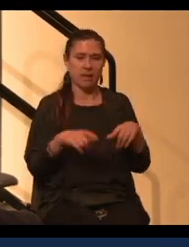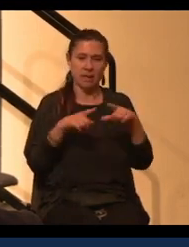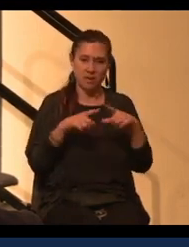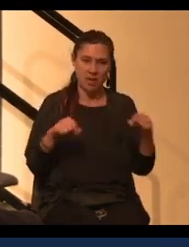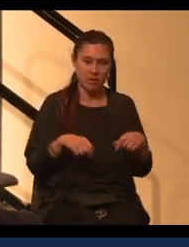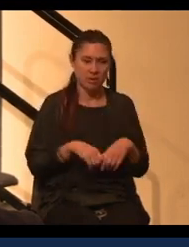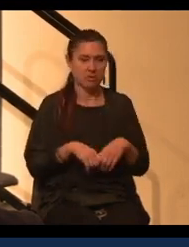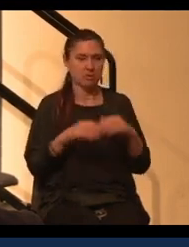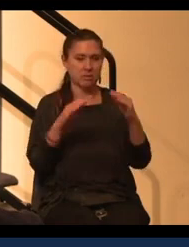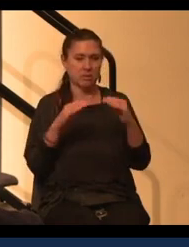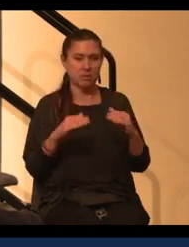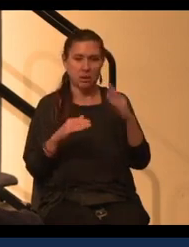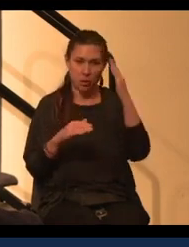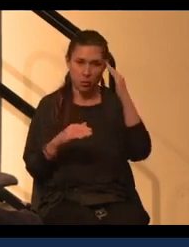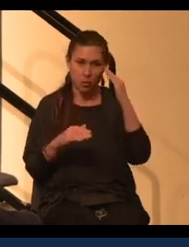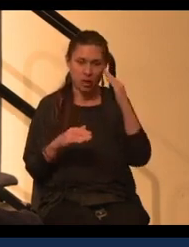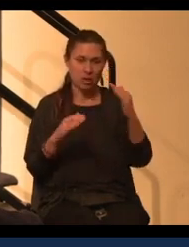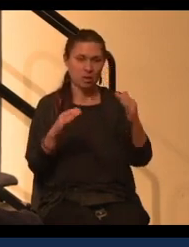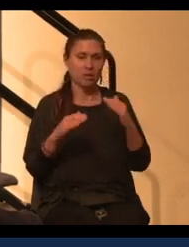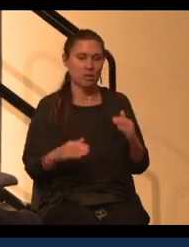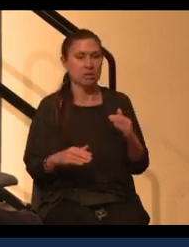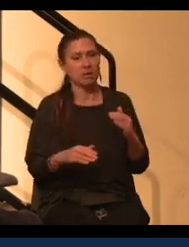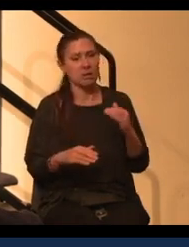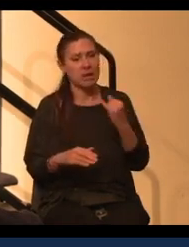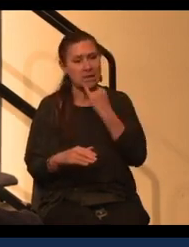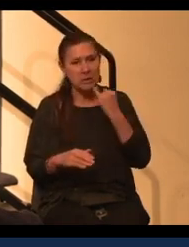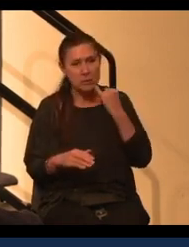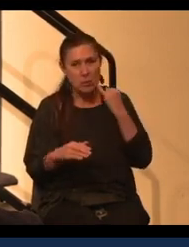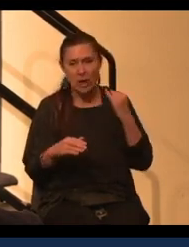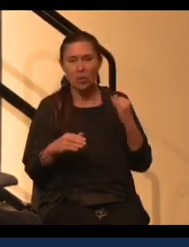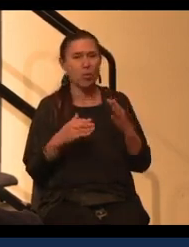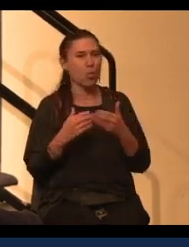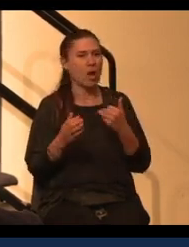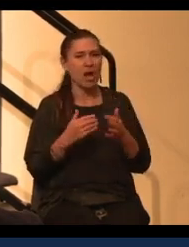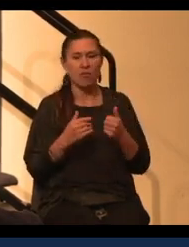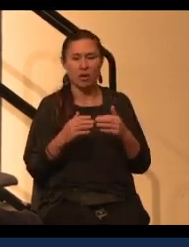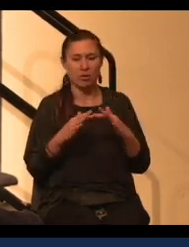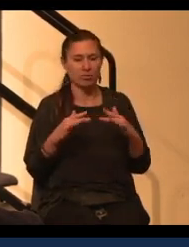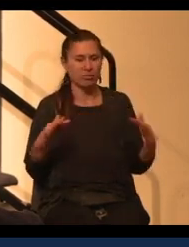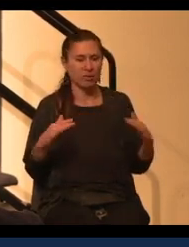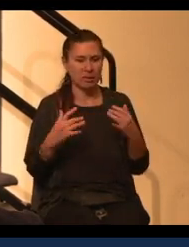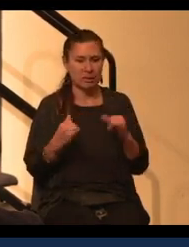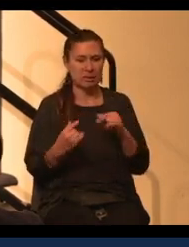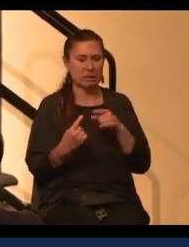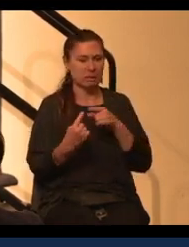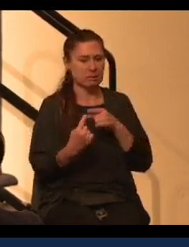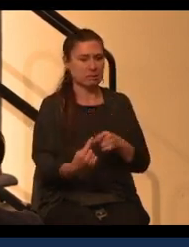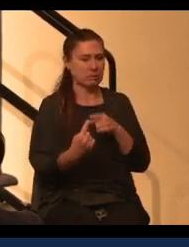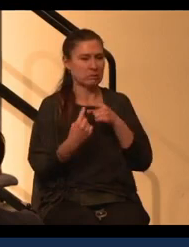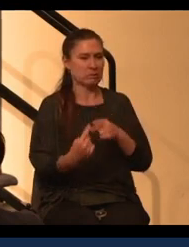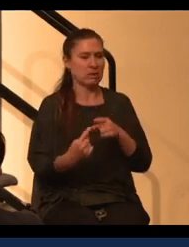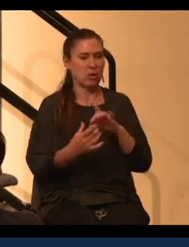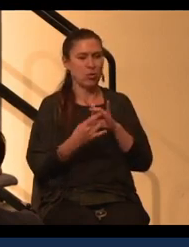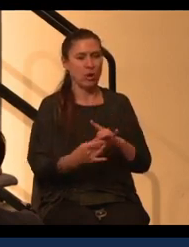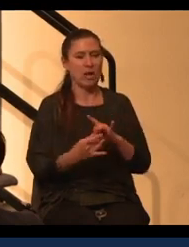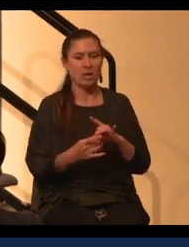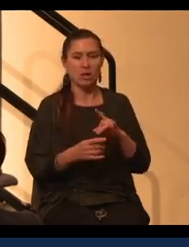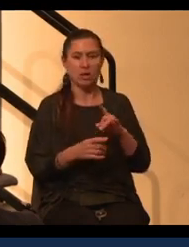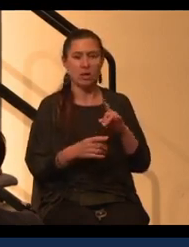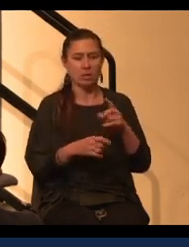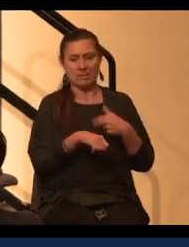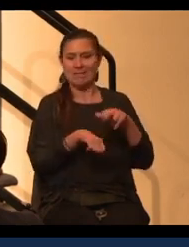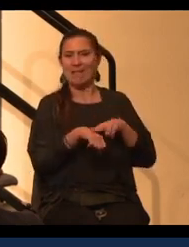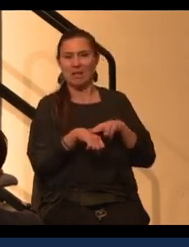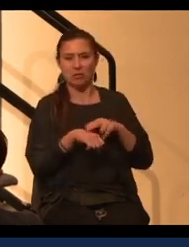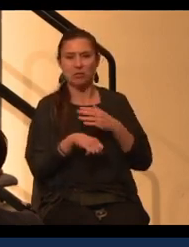the Korean population, the Israeli population, that there are still tensions that have to do with national identity,